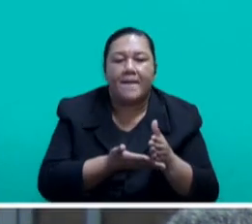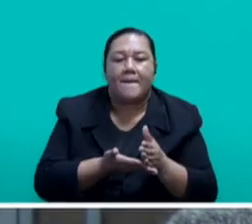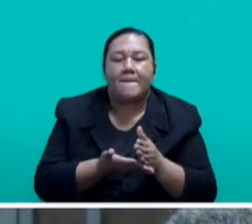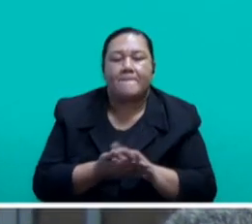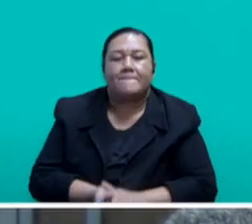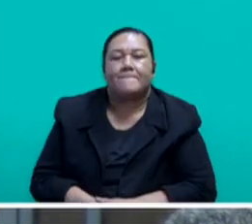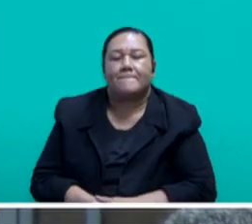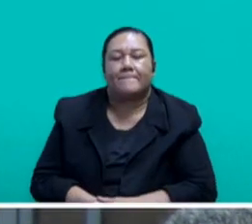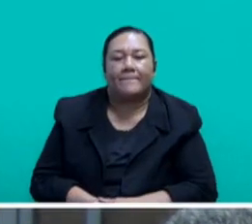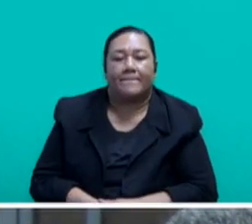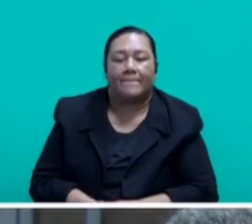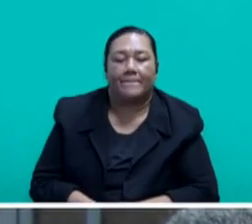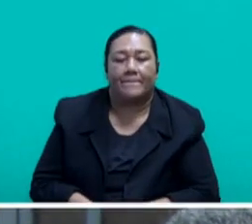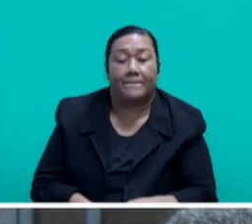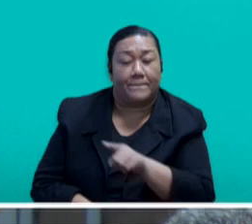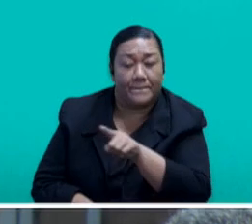While this will